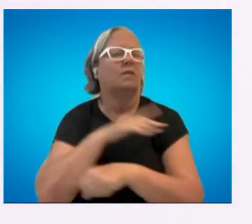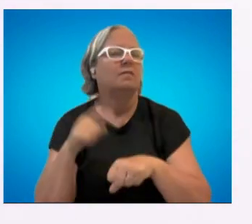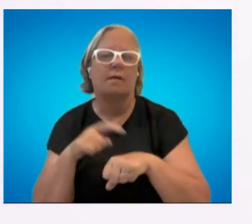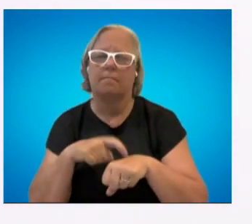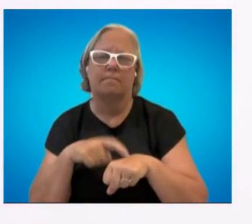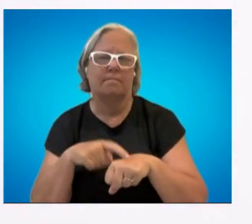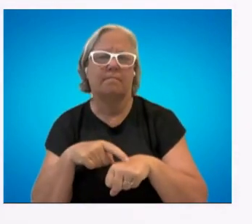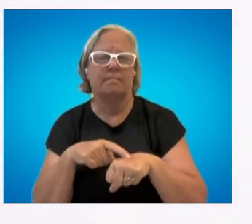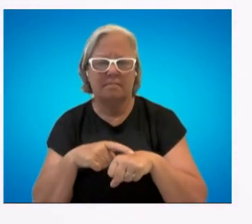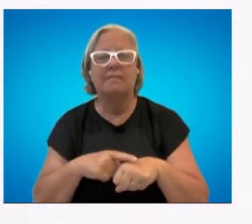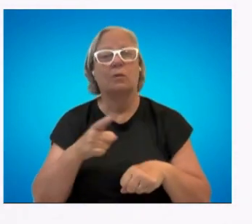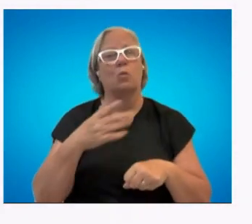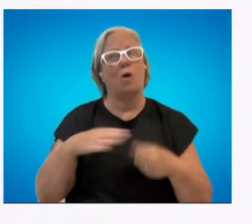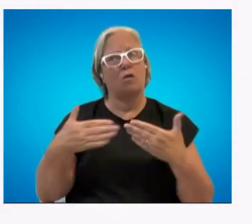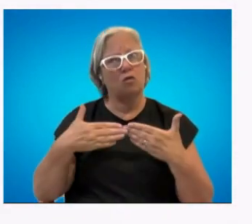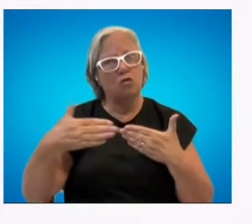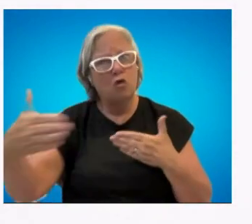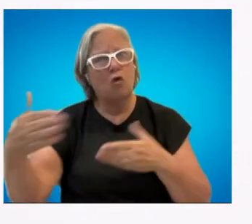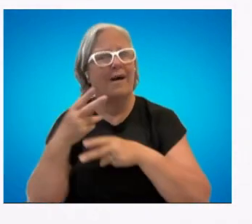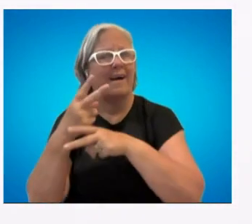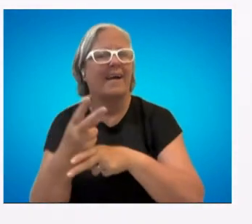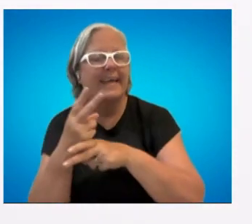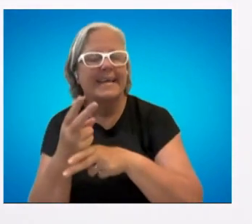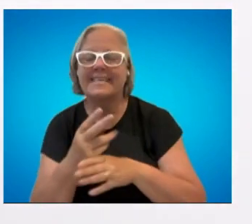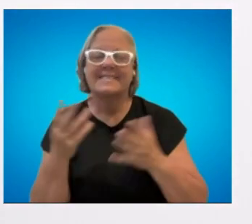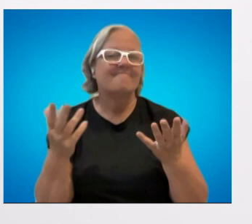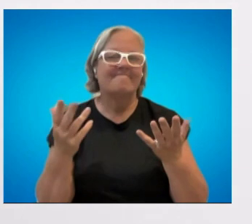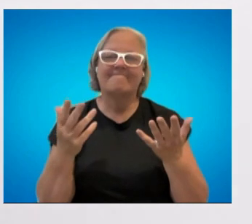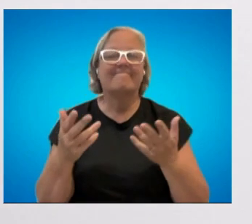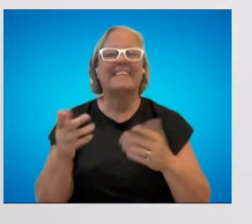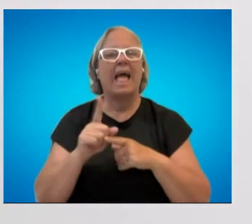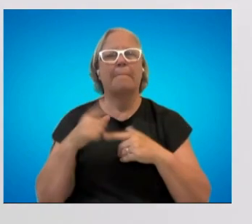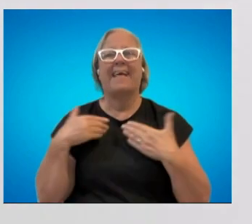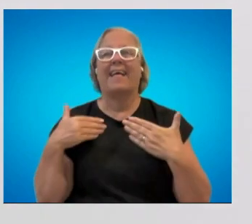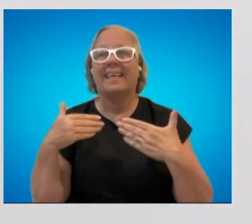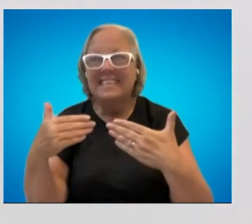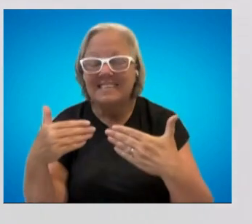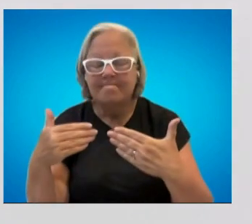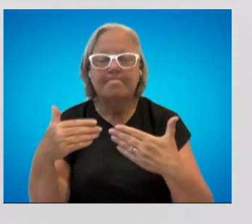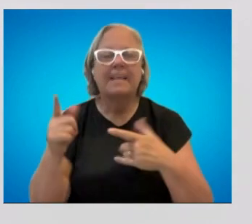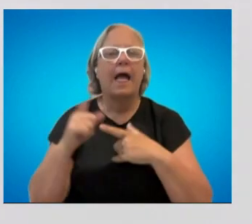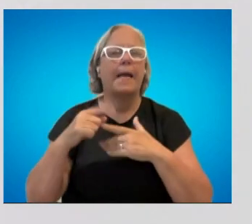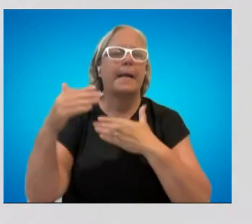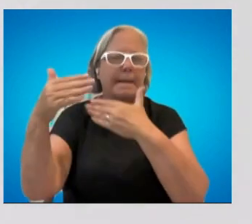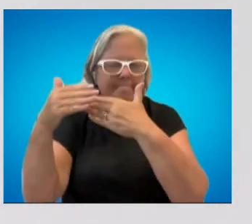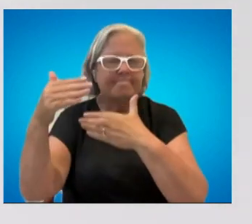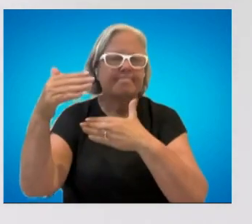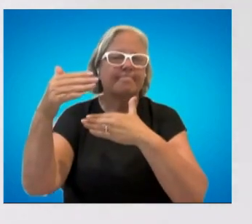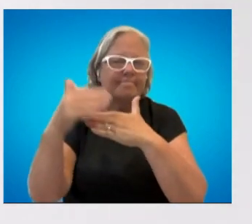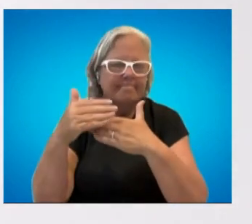care. These implications to career and financial prospects, financial independence are even